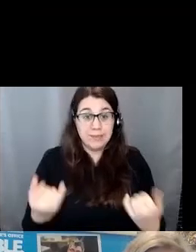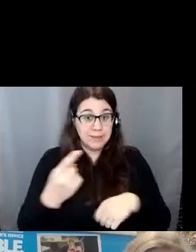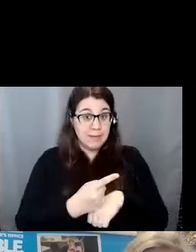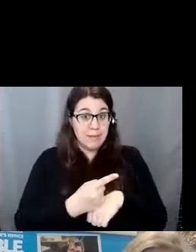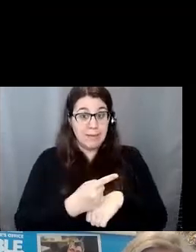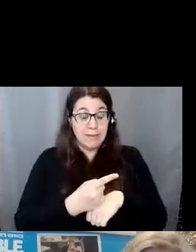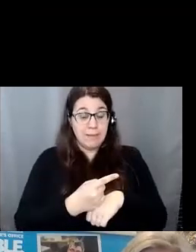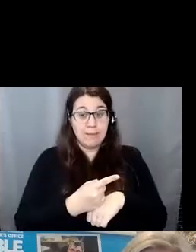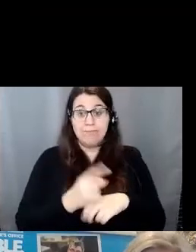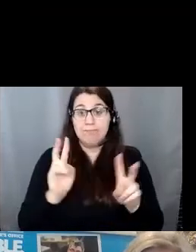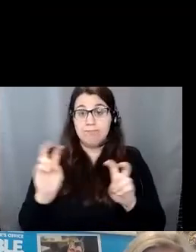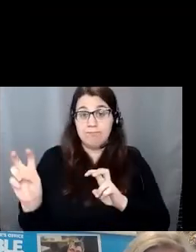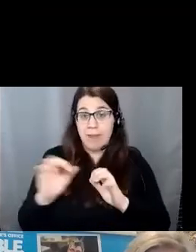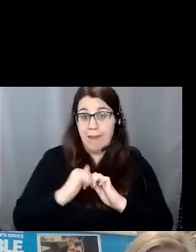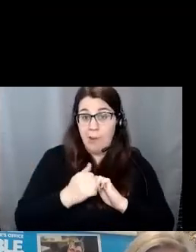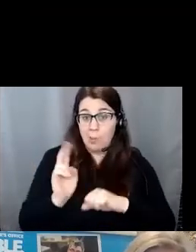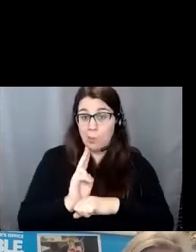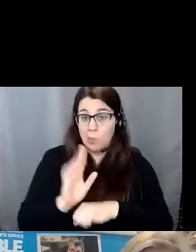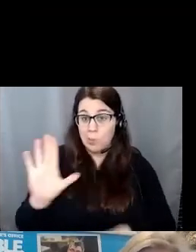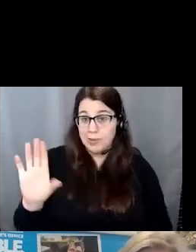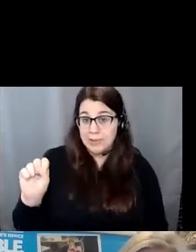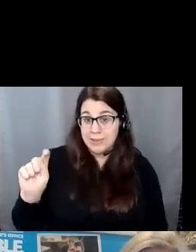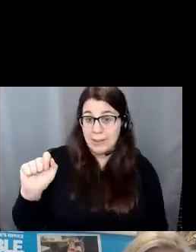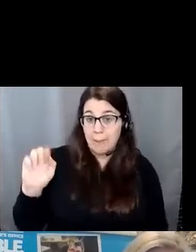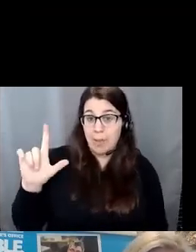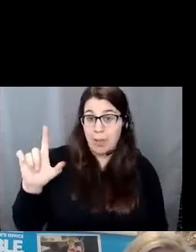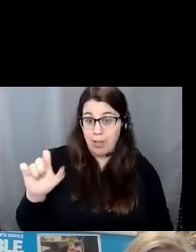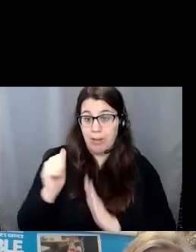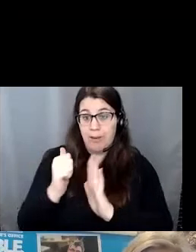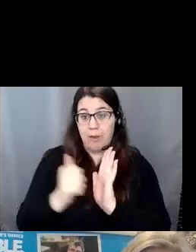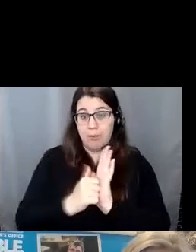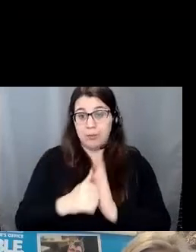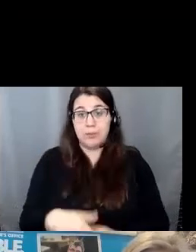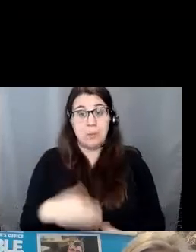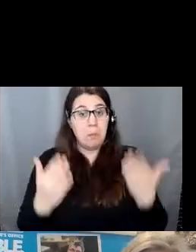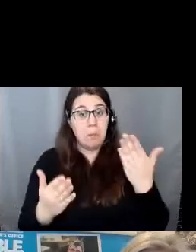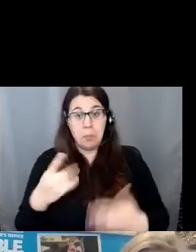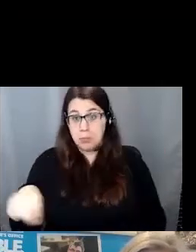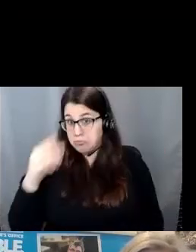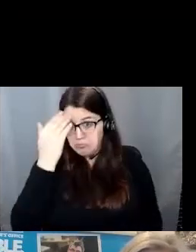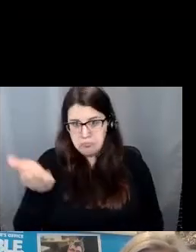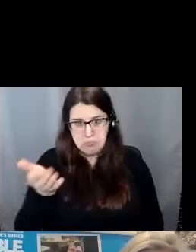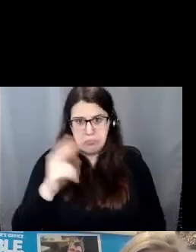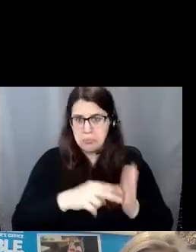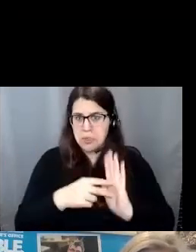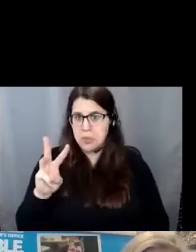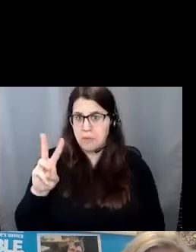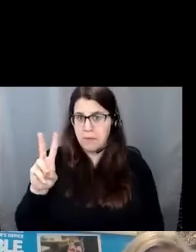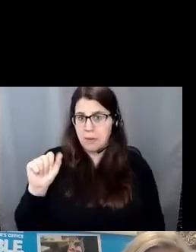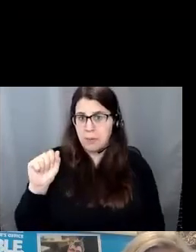Your Stable Account. So for those of you that are not familiar with WVABLE, it's a savings and investment